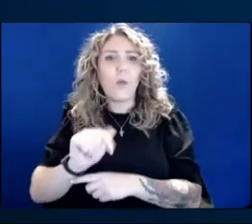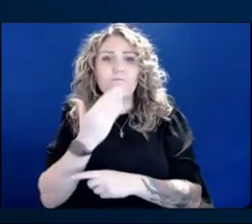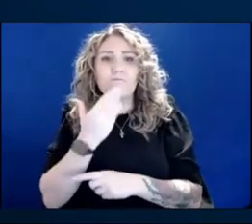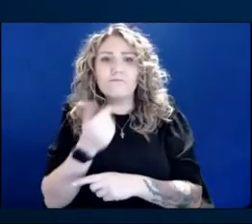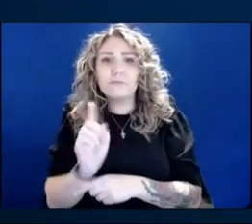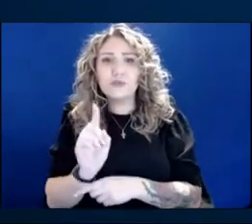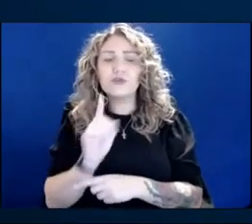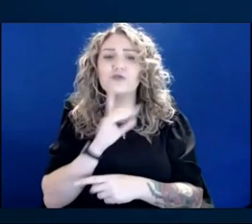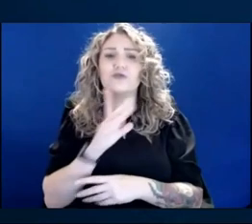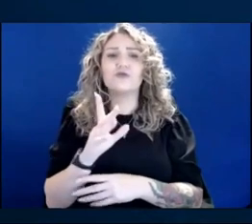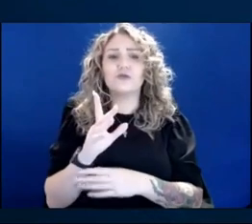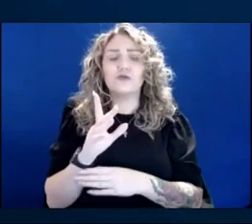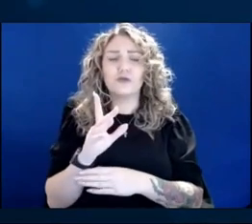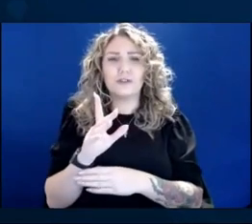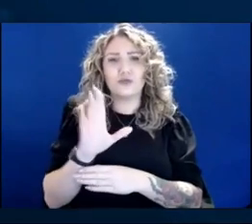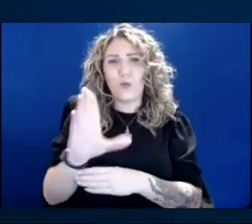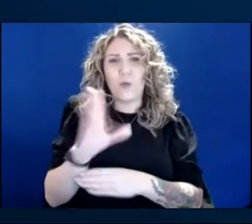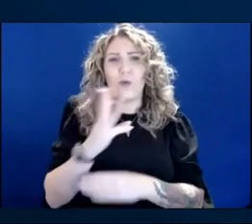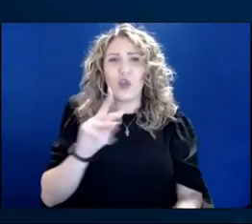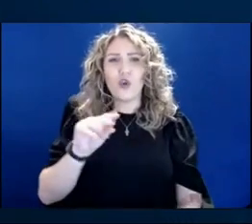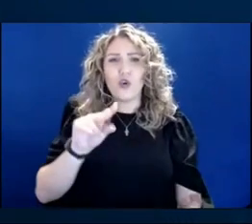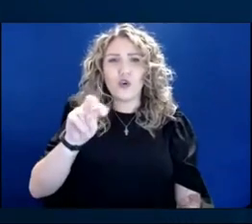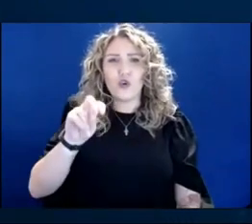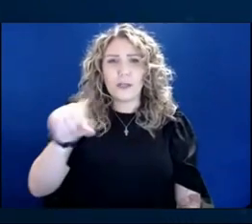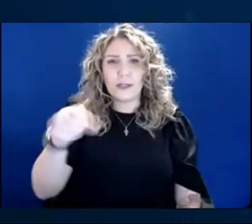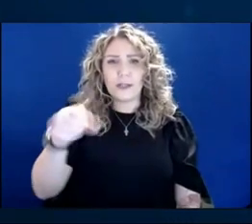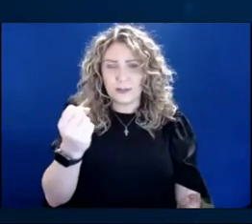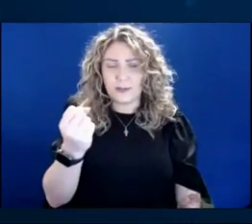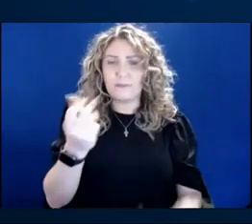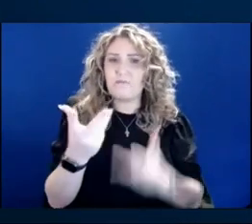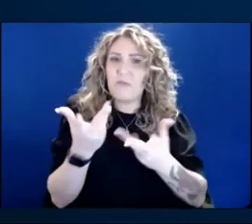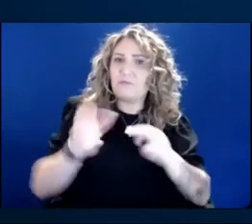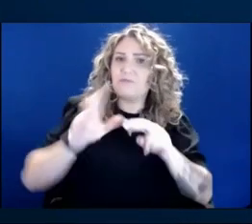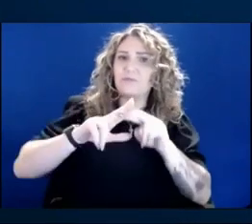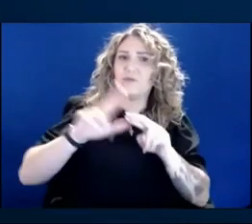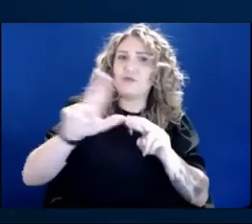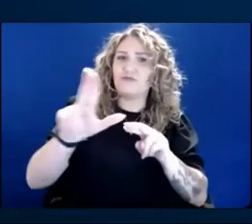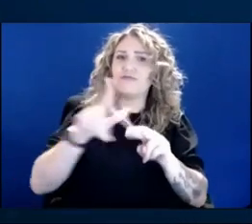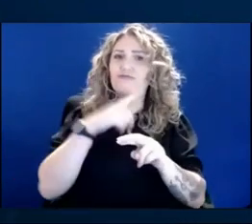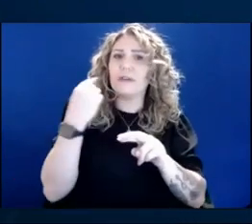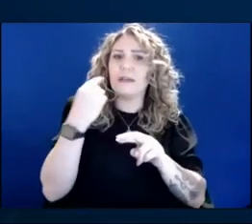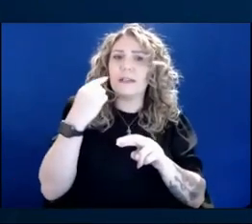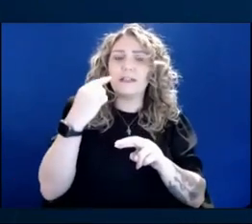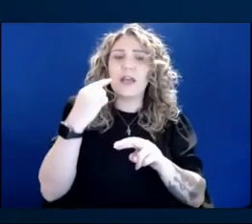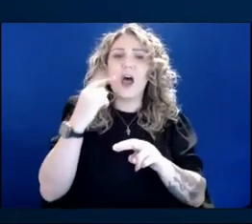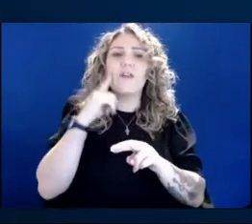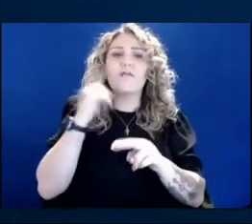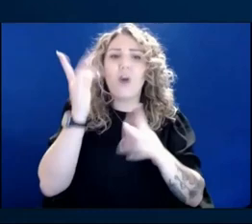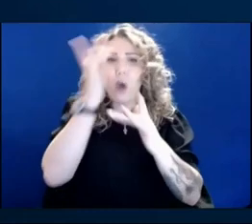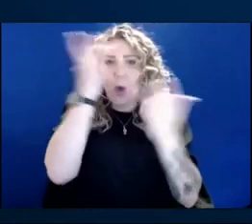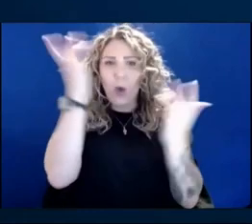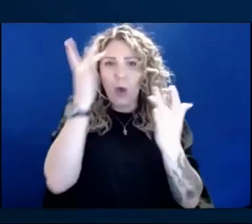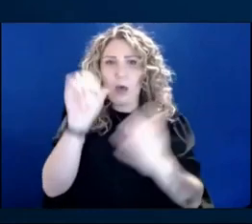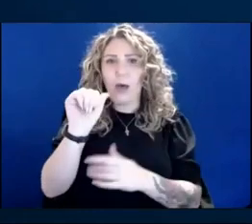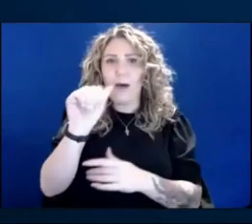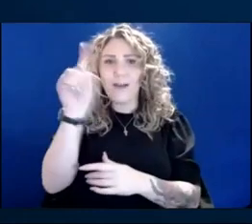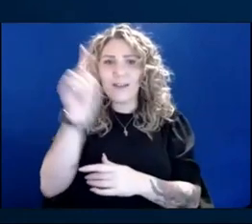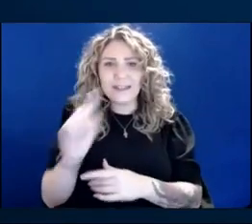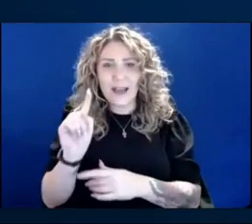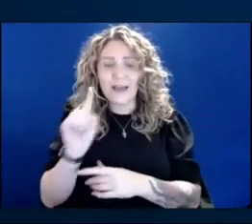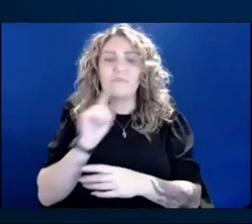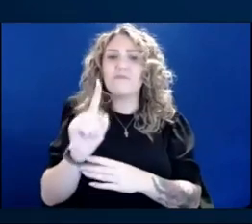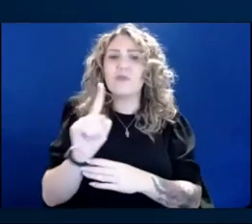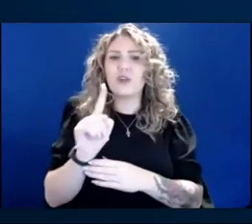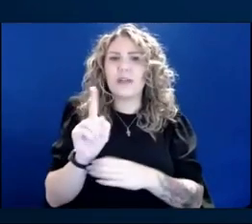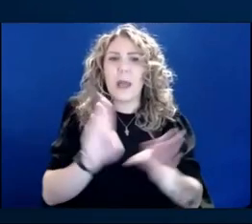may raise your risk for Alzheimer's disease. This is according to research at Boston University Biomedical Genetics found